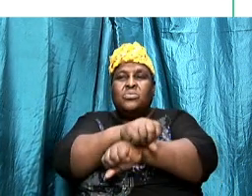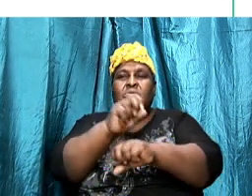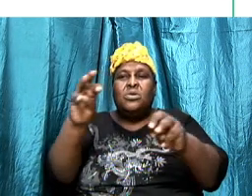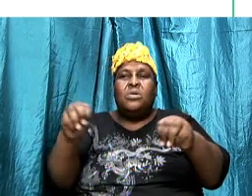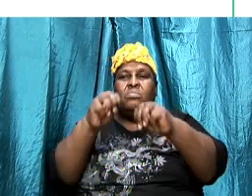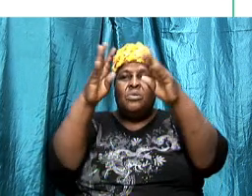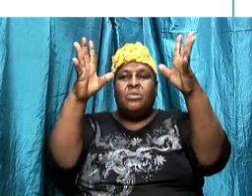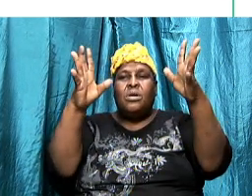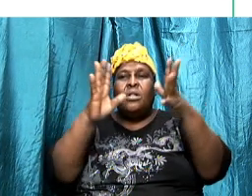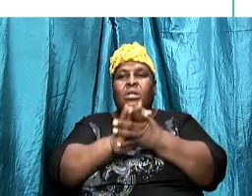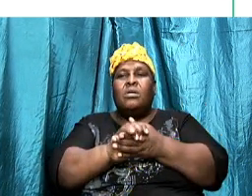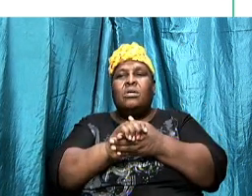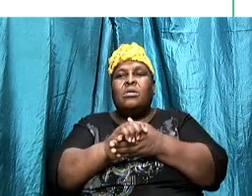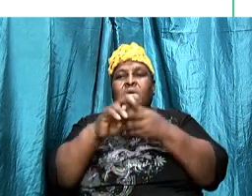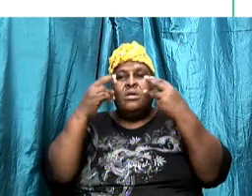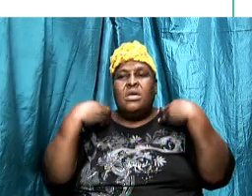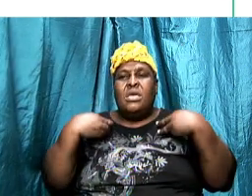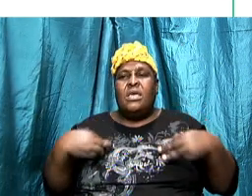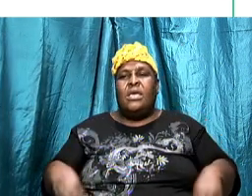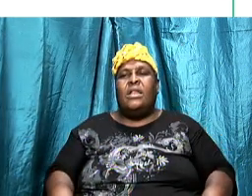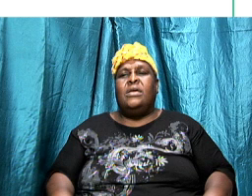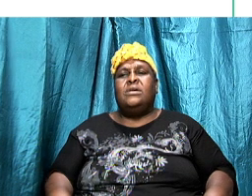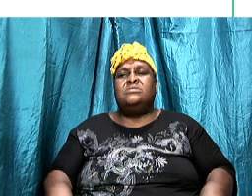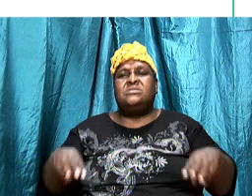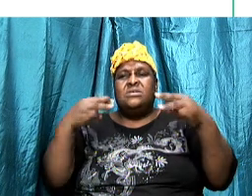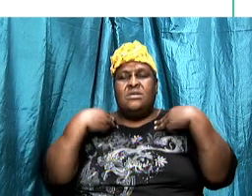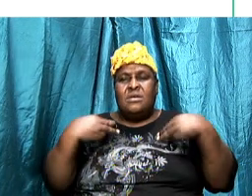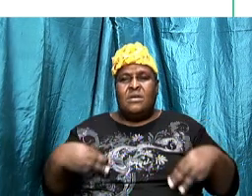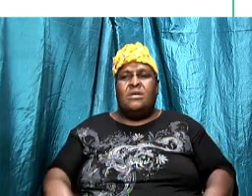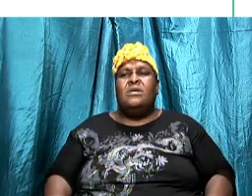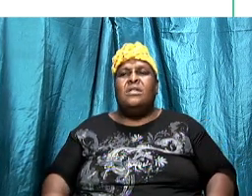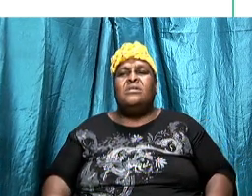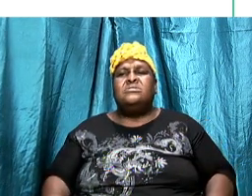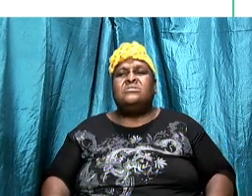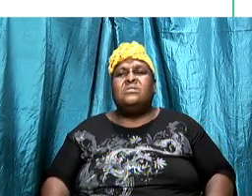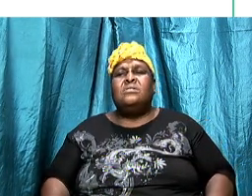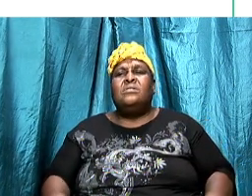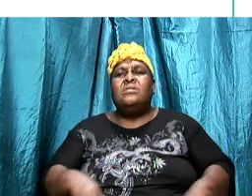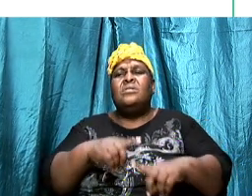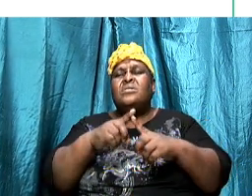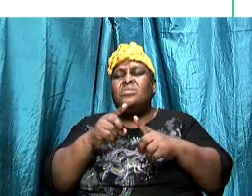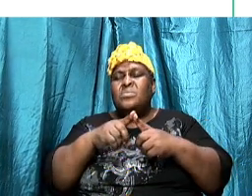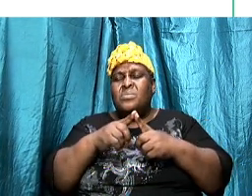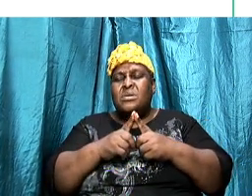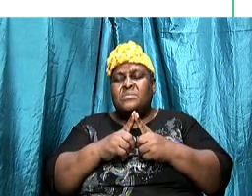miracle. One miracle that is, there are many miracles in the Bible. One of them